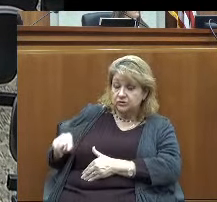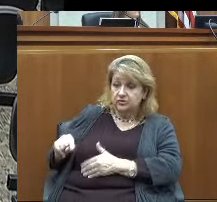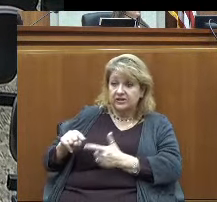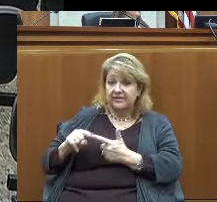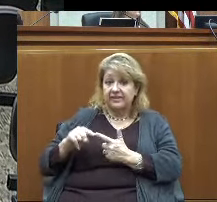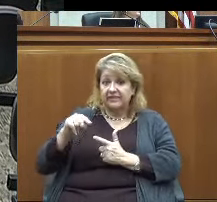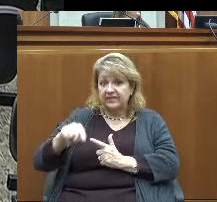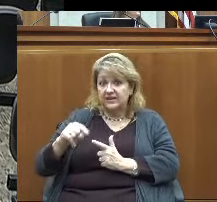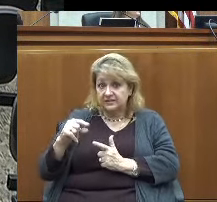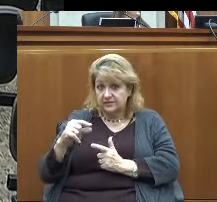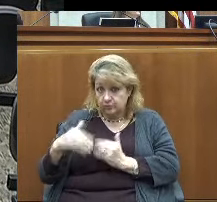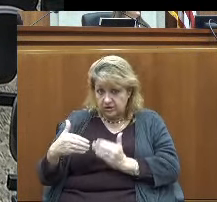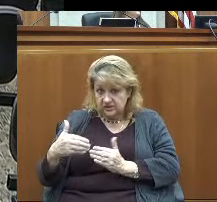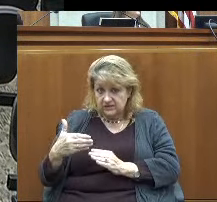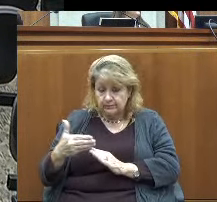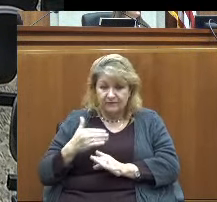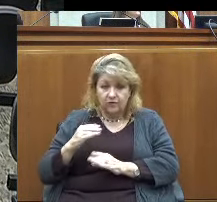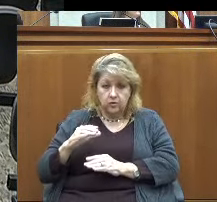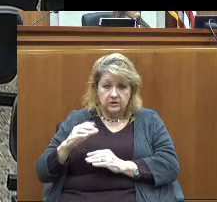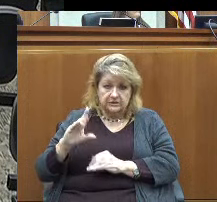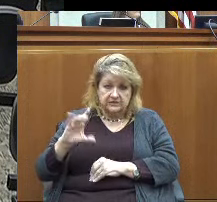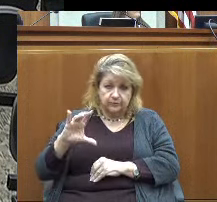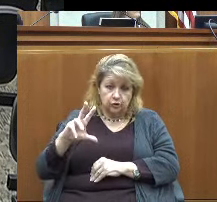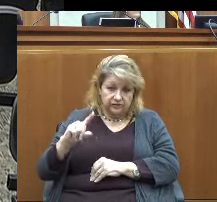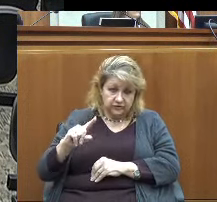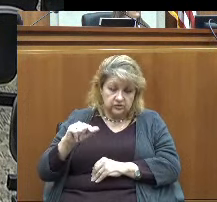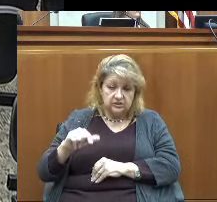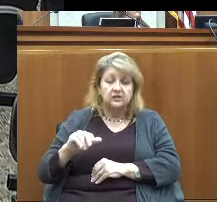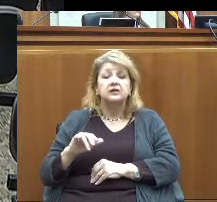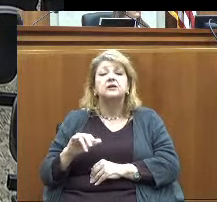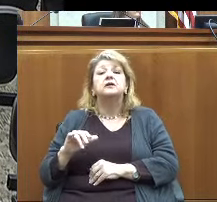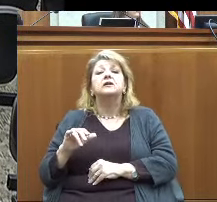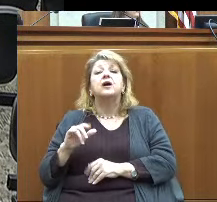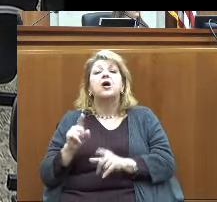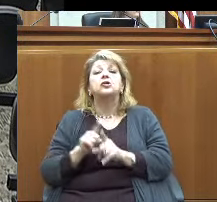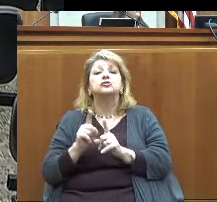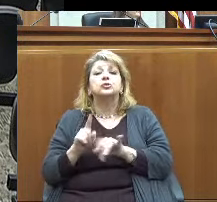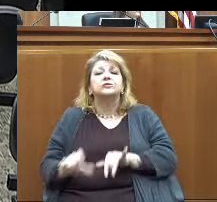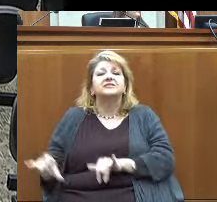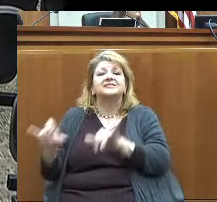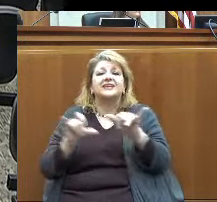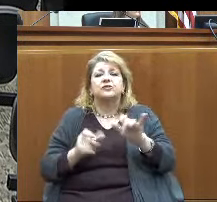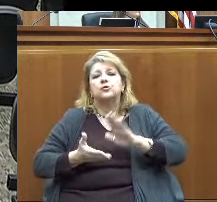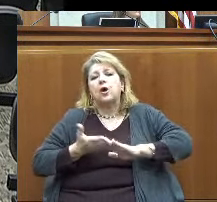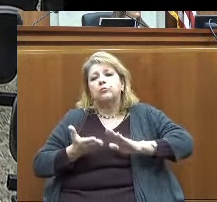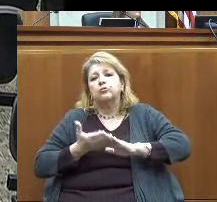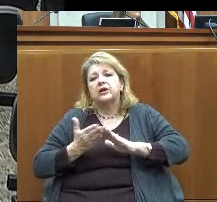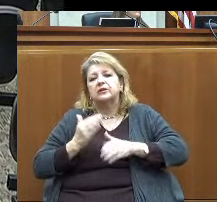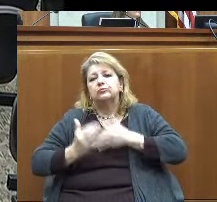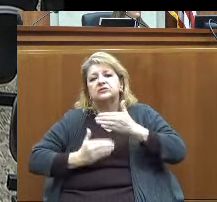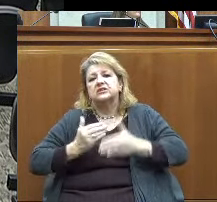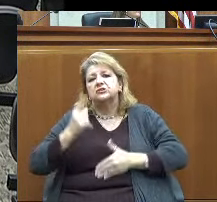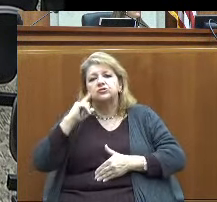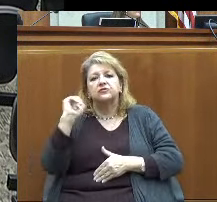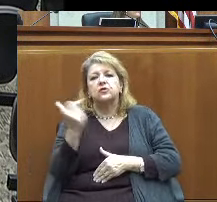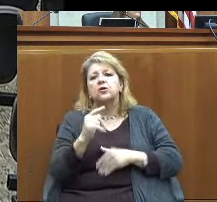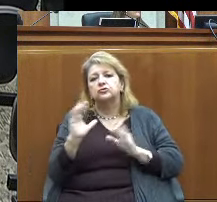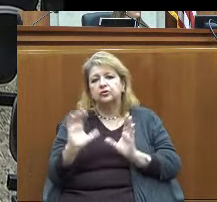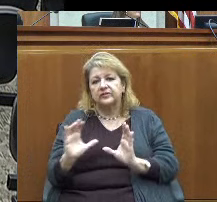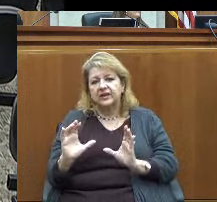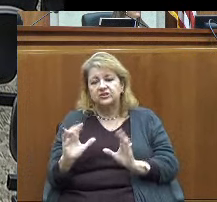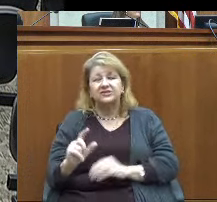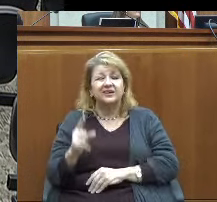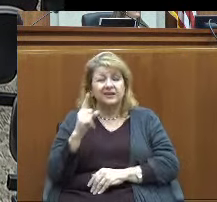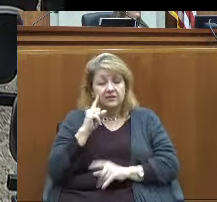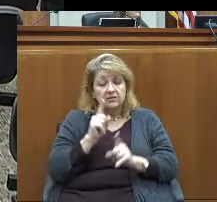are being processed. We're also working on writing new standard operating procedures for all the certifications. I also